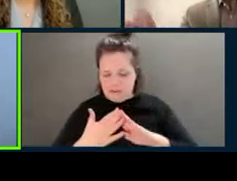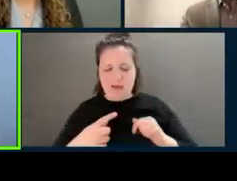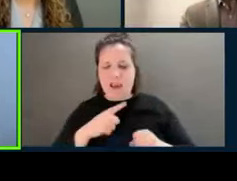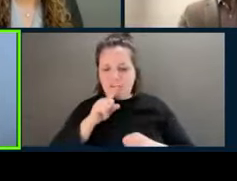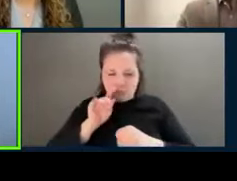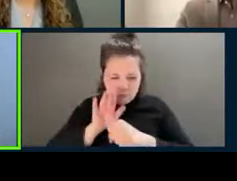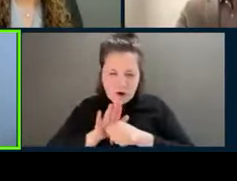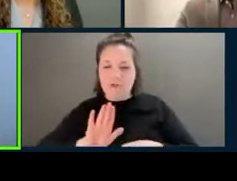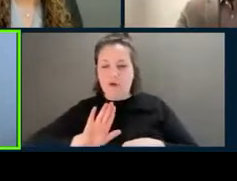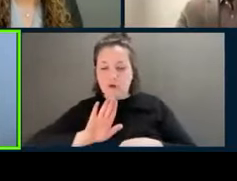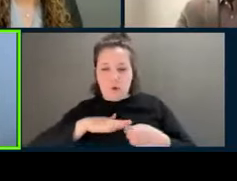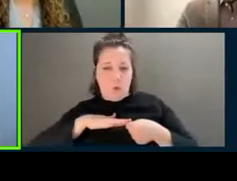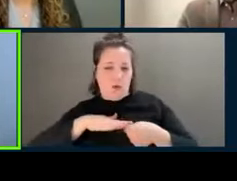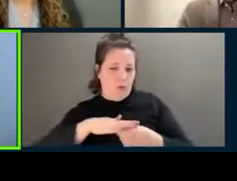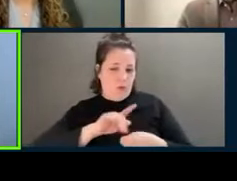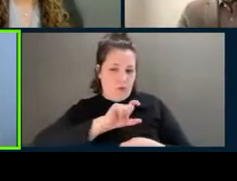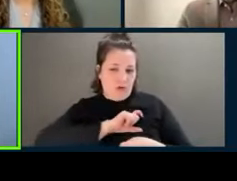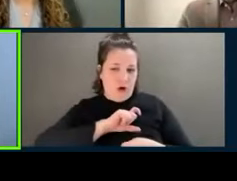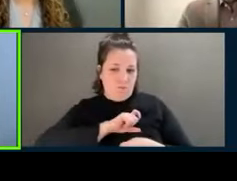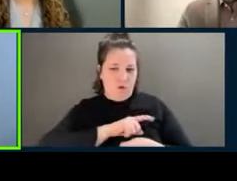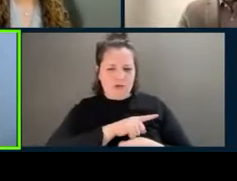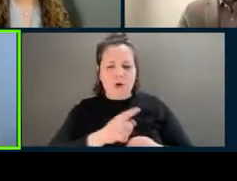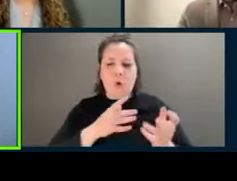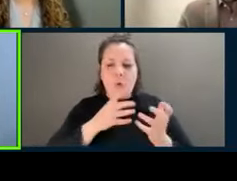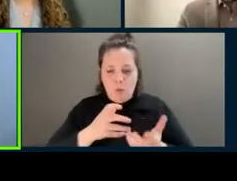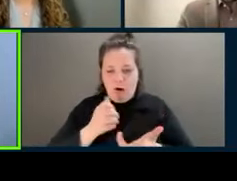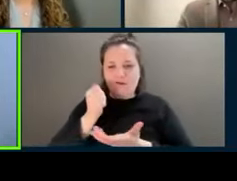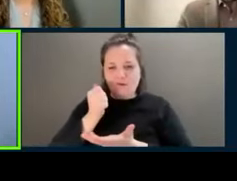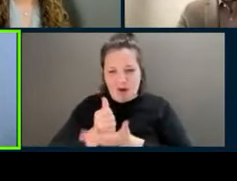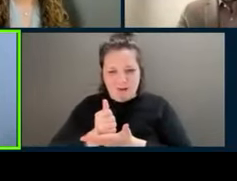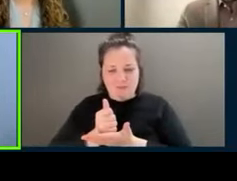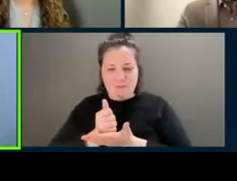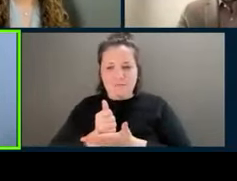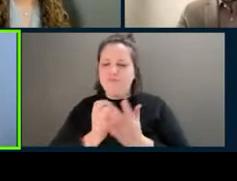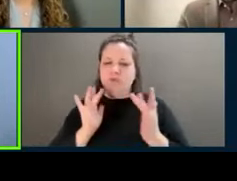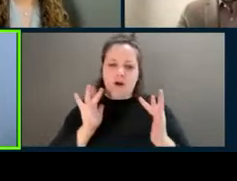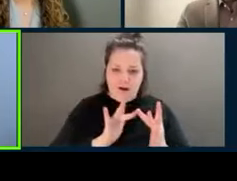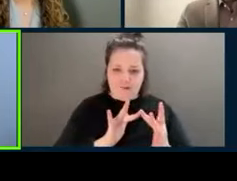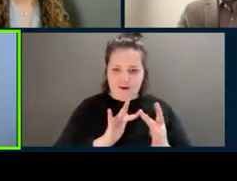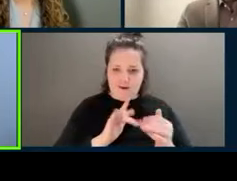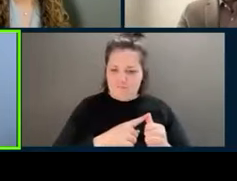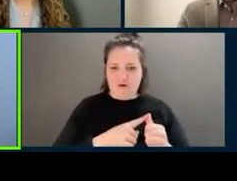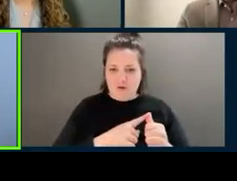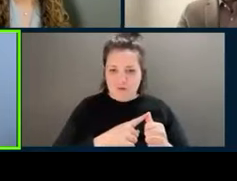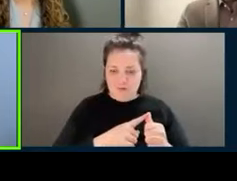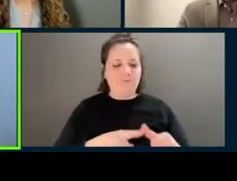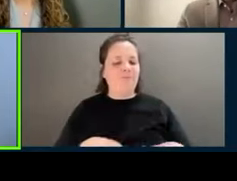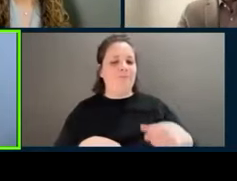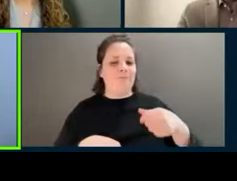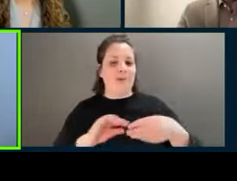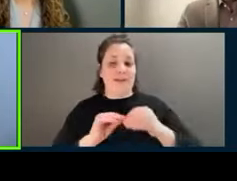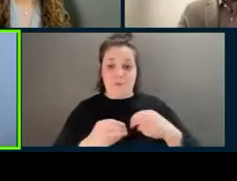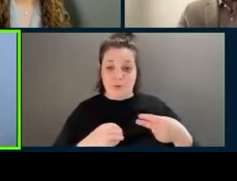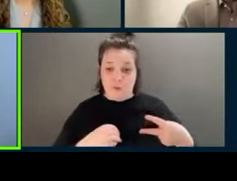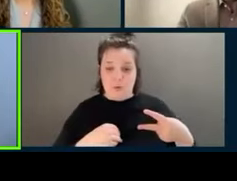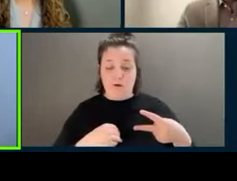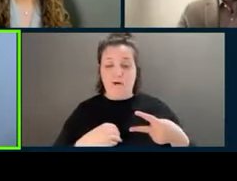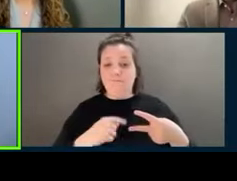your local law enforcement wants to help. Make contact. That's number one. Number two is when I talk about